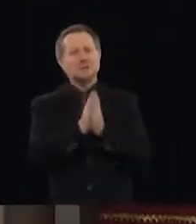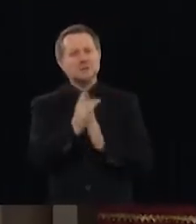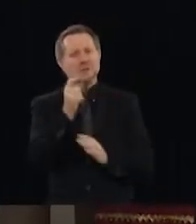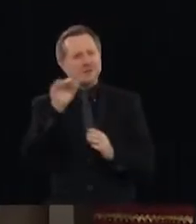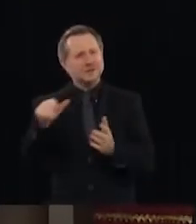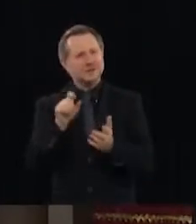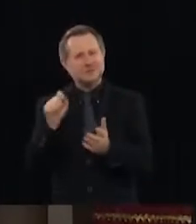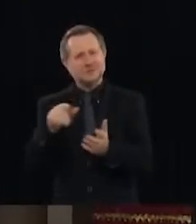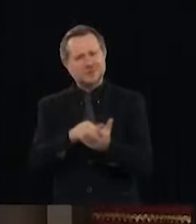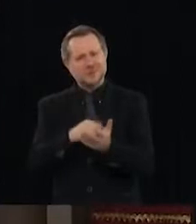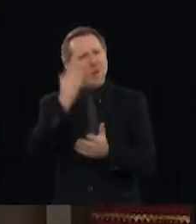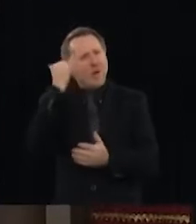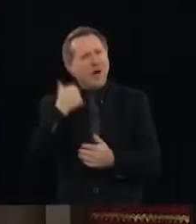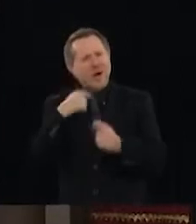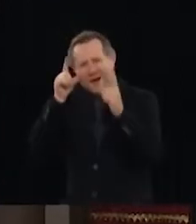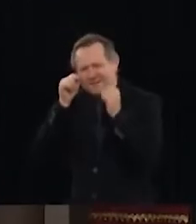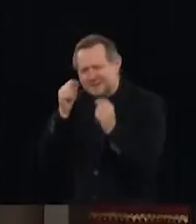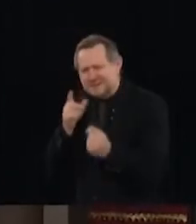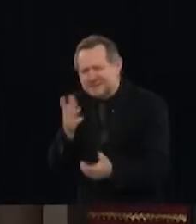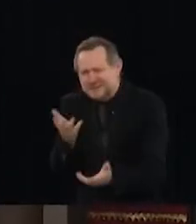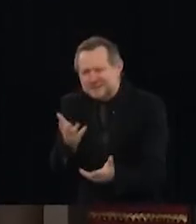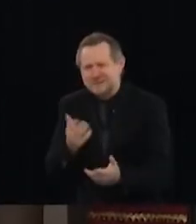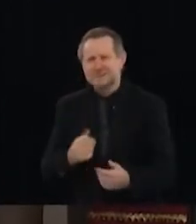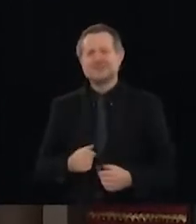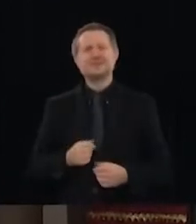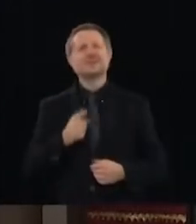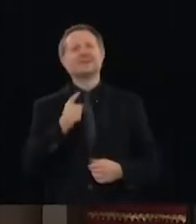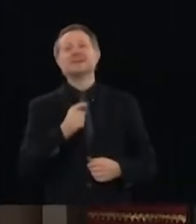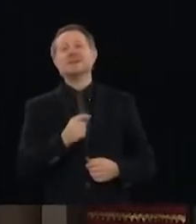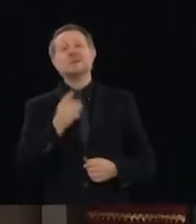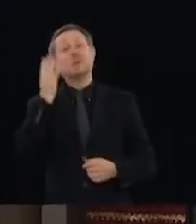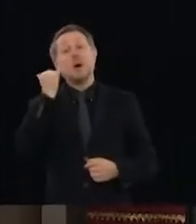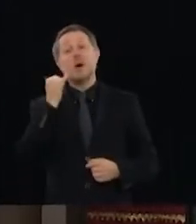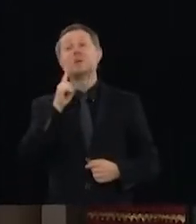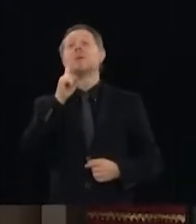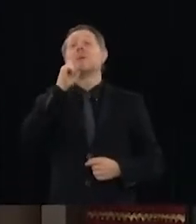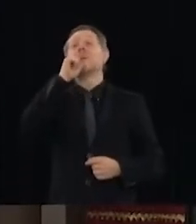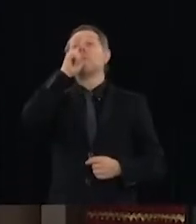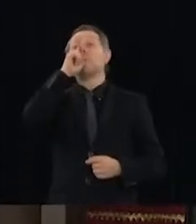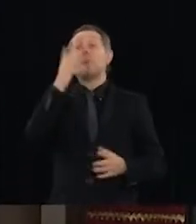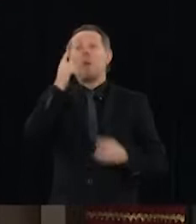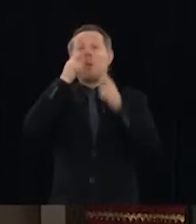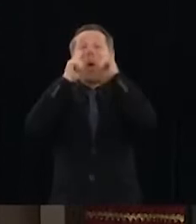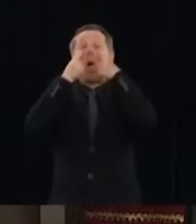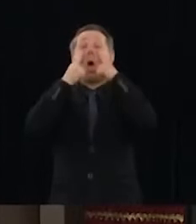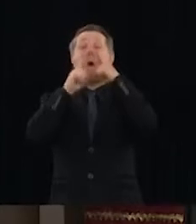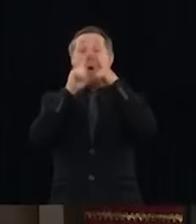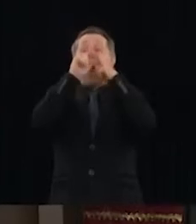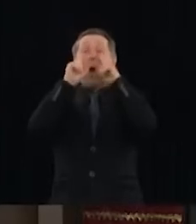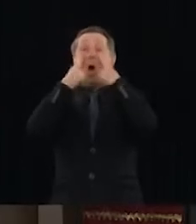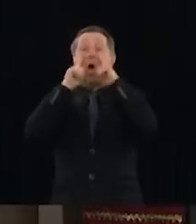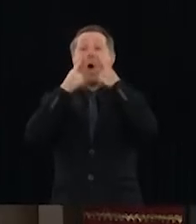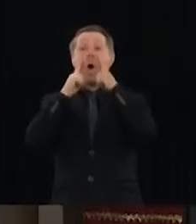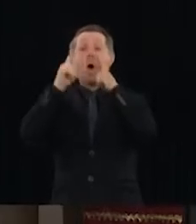Yorker with symptoms to follow his example. "You don't have to be New York tough to take that test," he